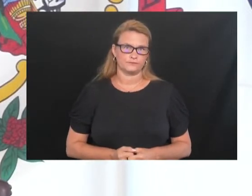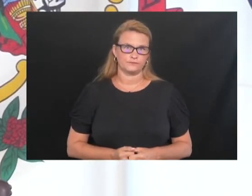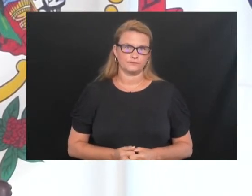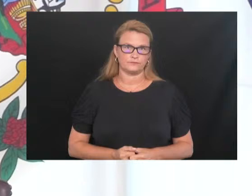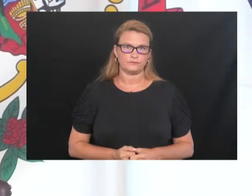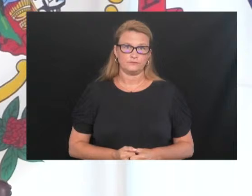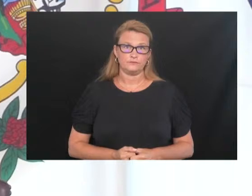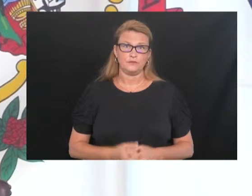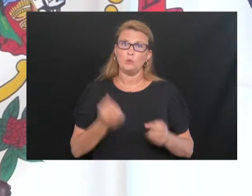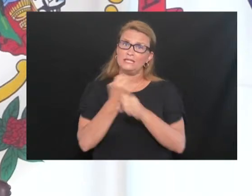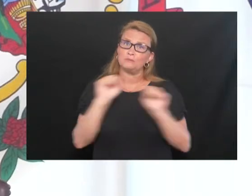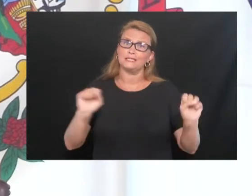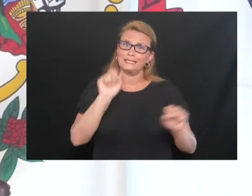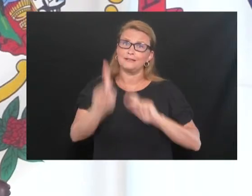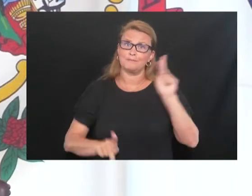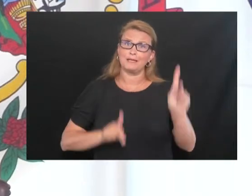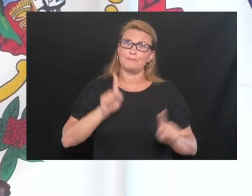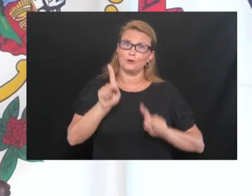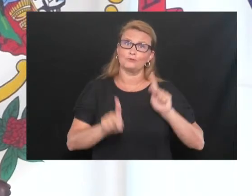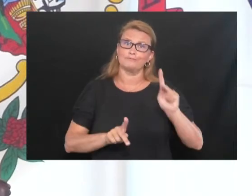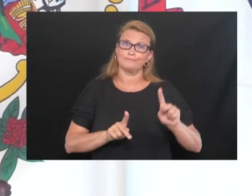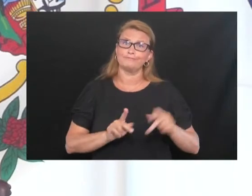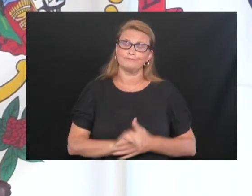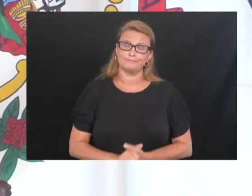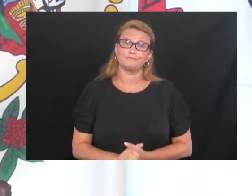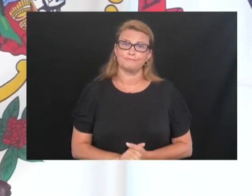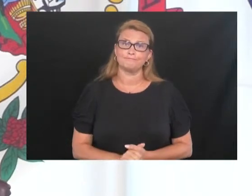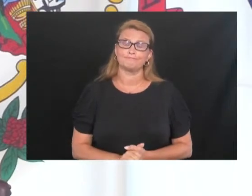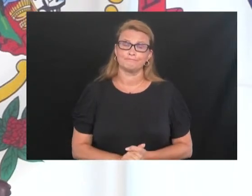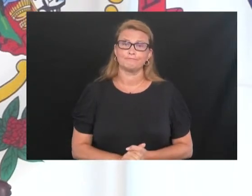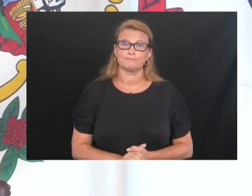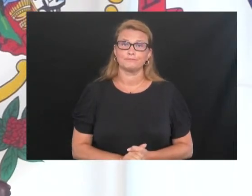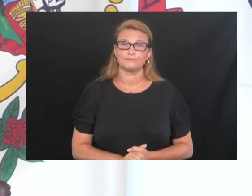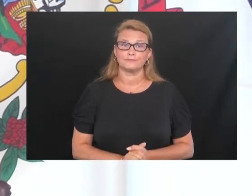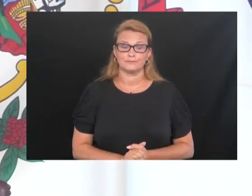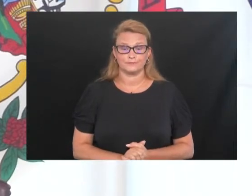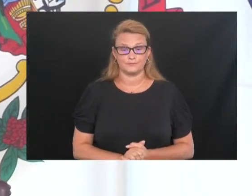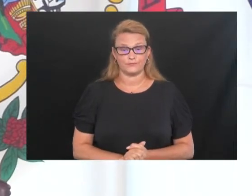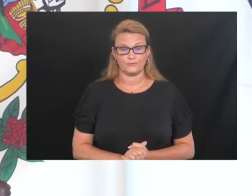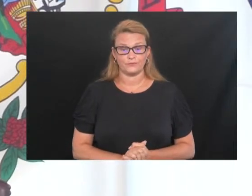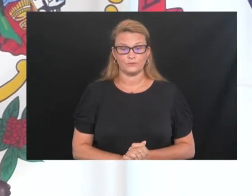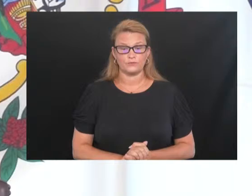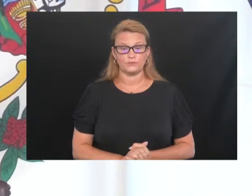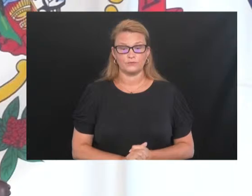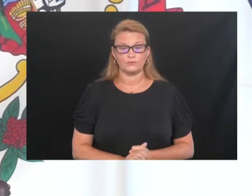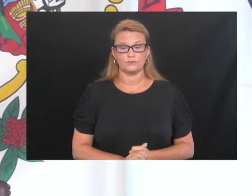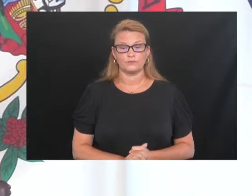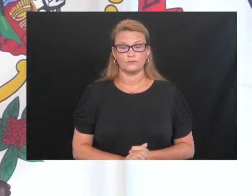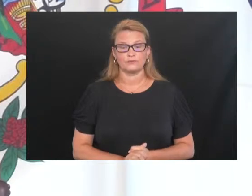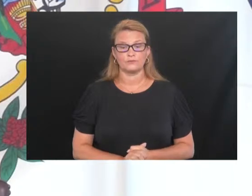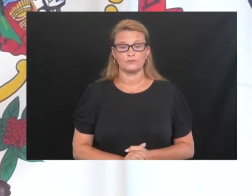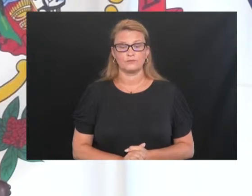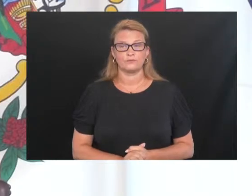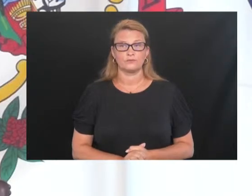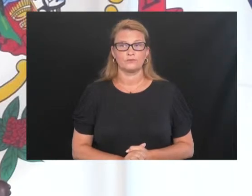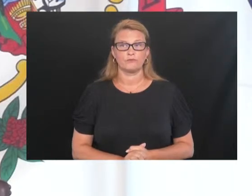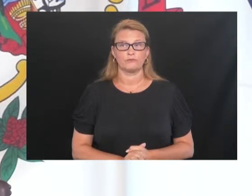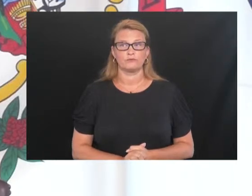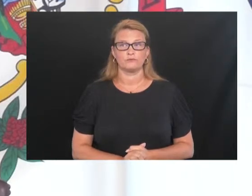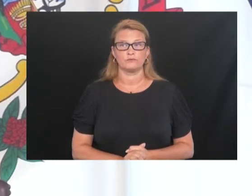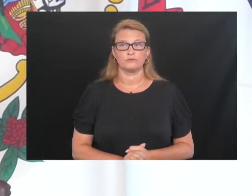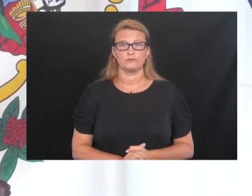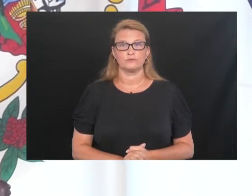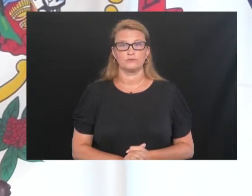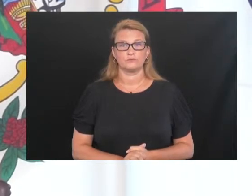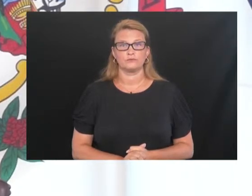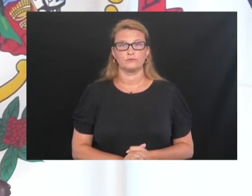We need to protect our people, don't we? And so I'm going to go back and I'm going to go through and finish up the